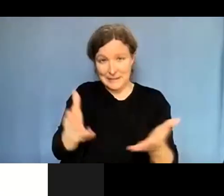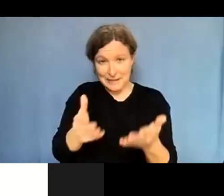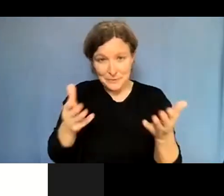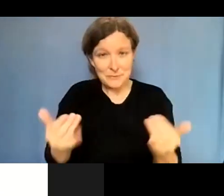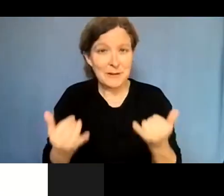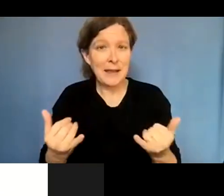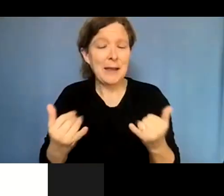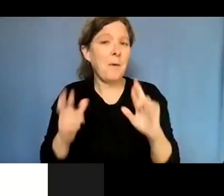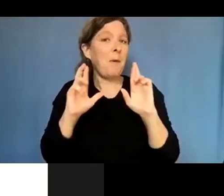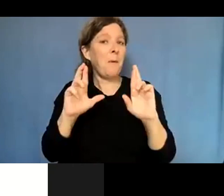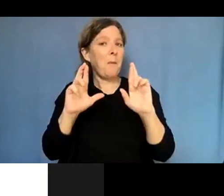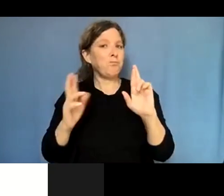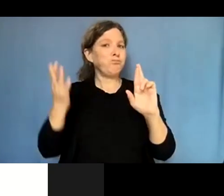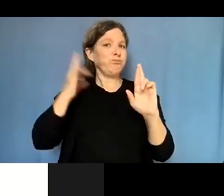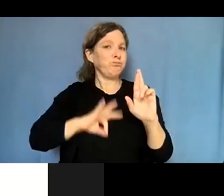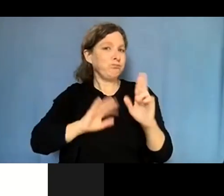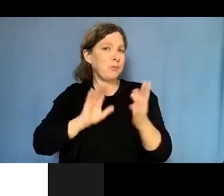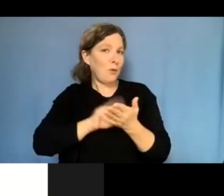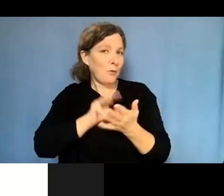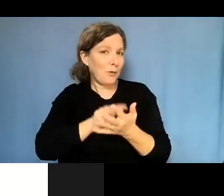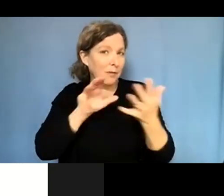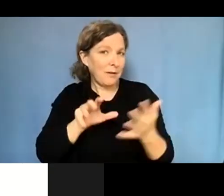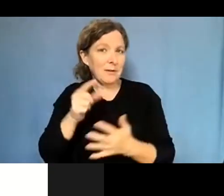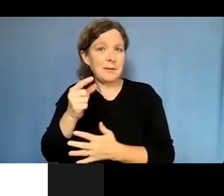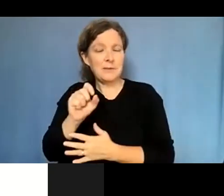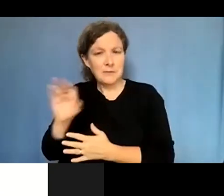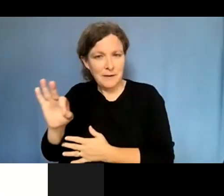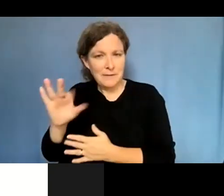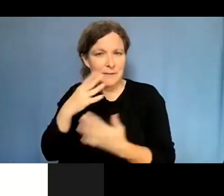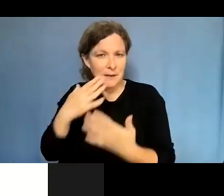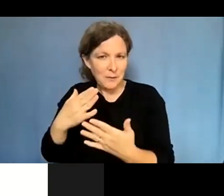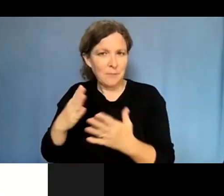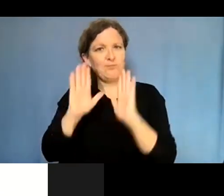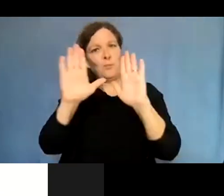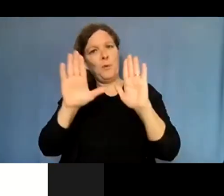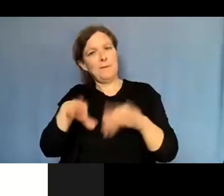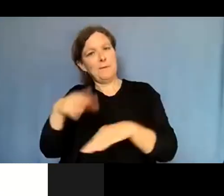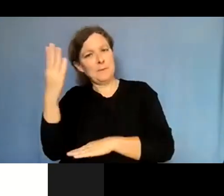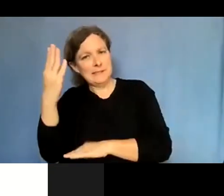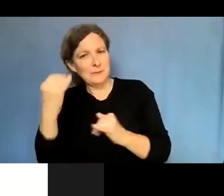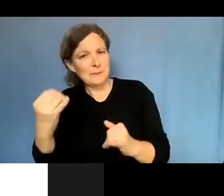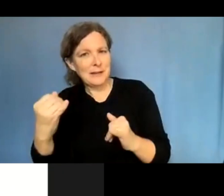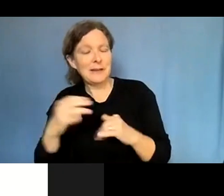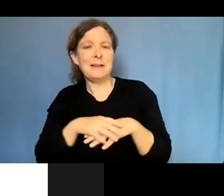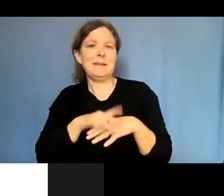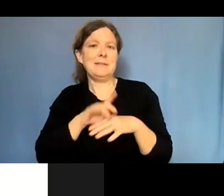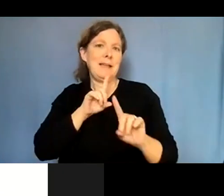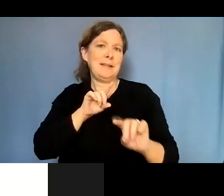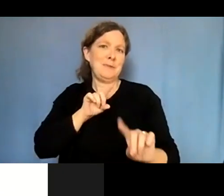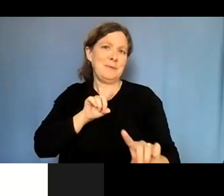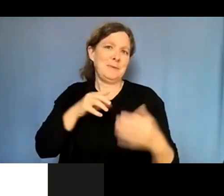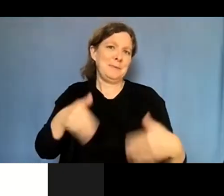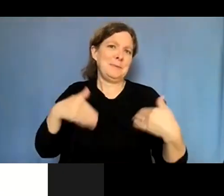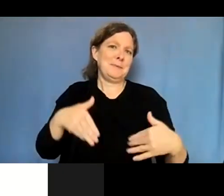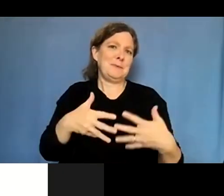today. I hope you got a lot out of the session. Geoff, thank you to you. You were a wonderful presenter and answered so many questions on the